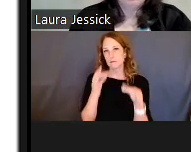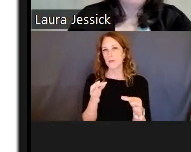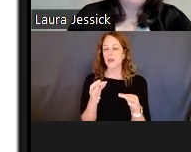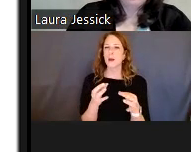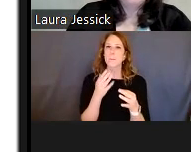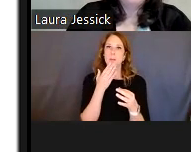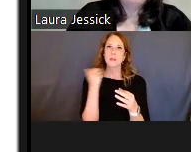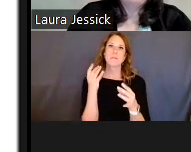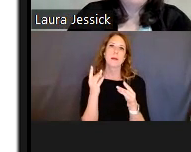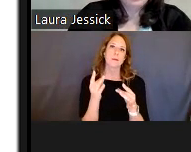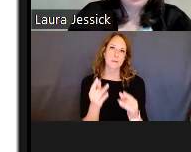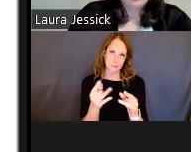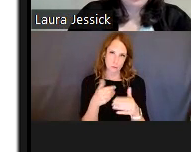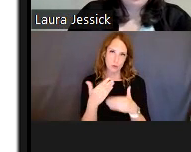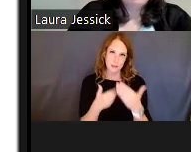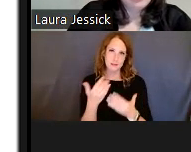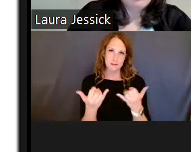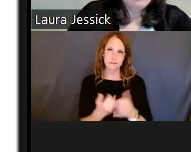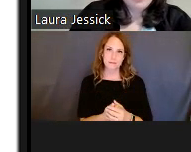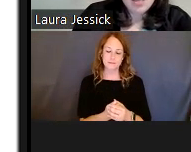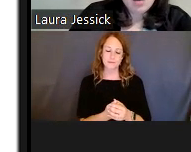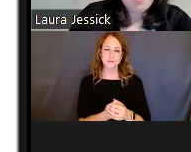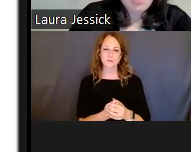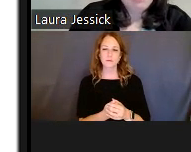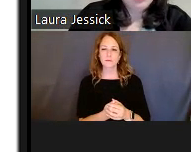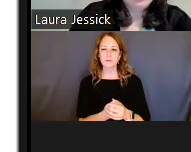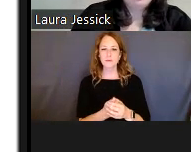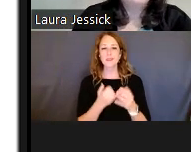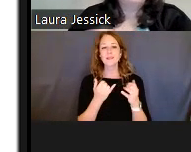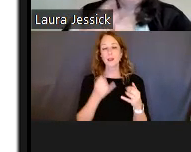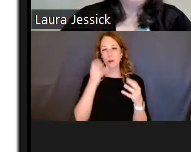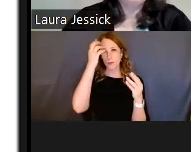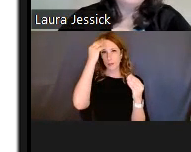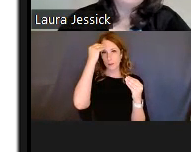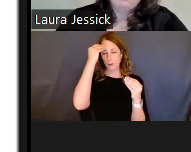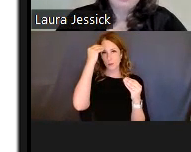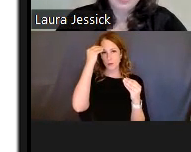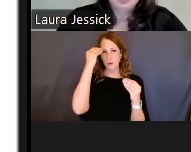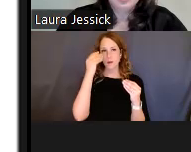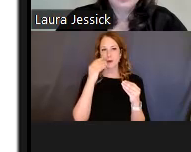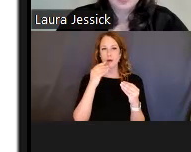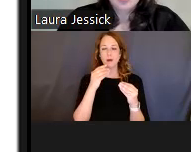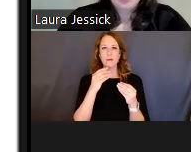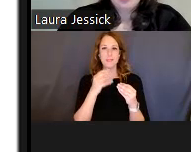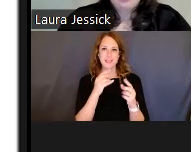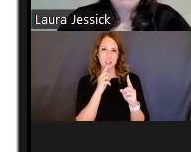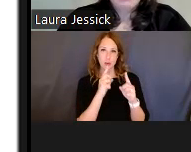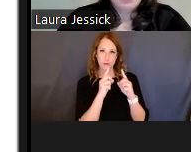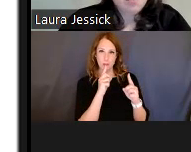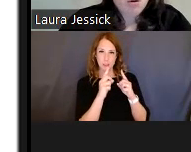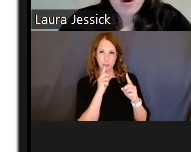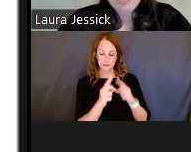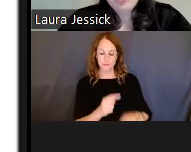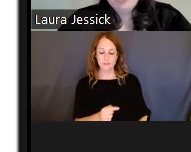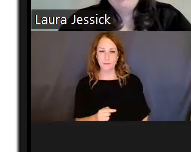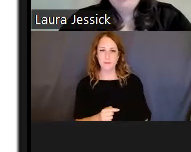smoother process on our end. So now, in thinking about these kinds of conversations, I have